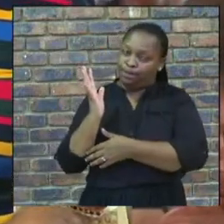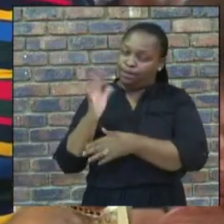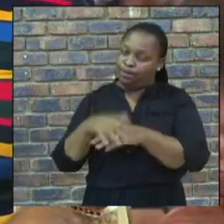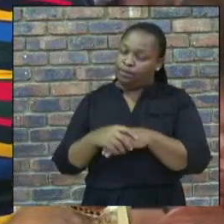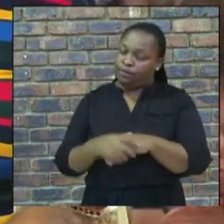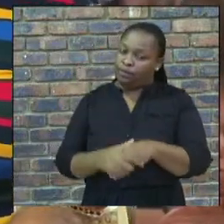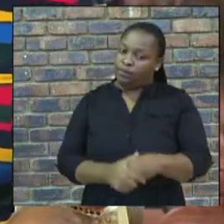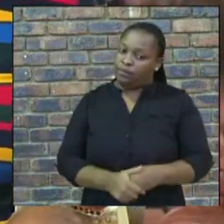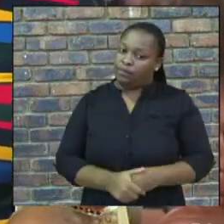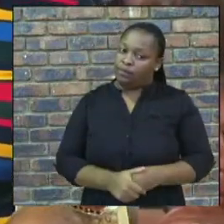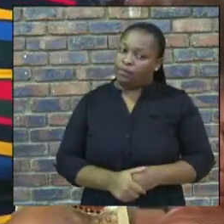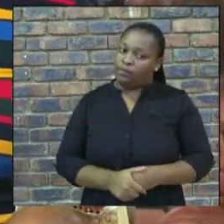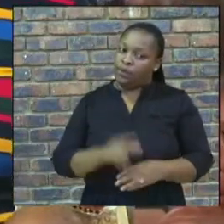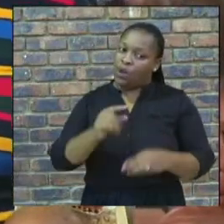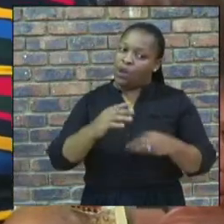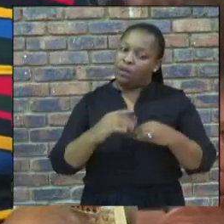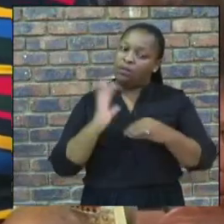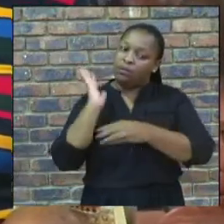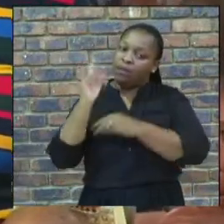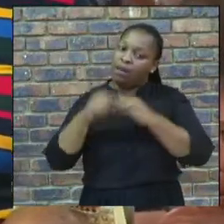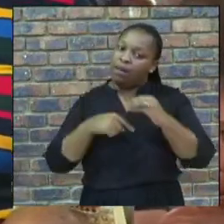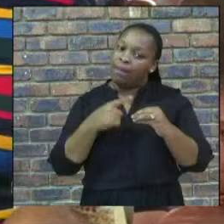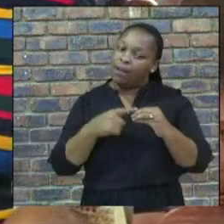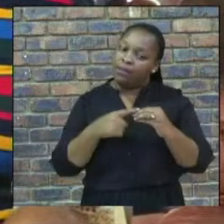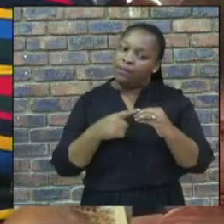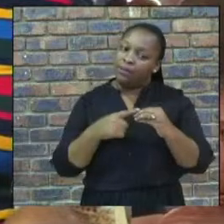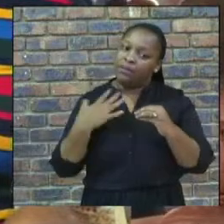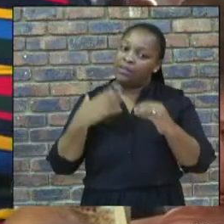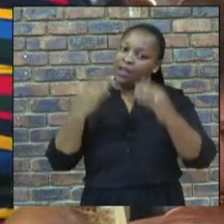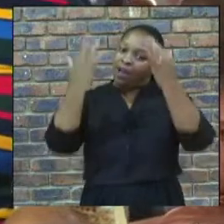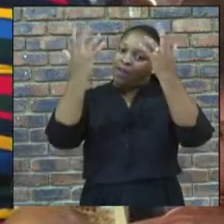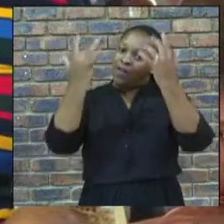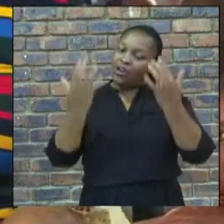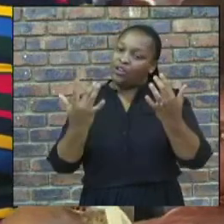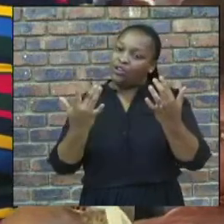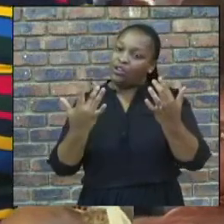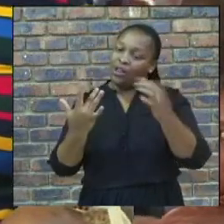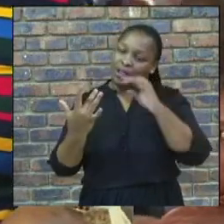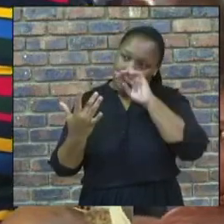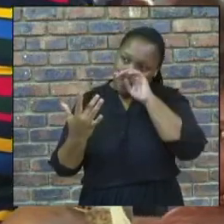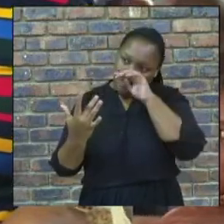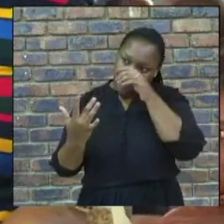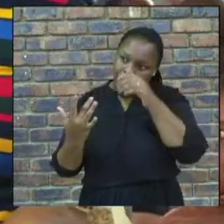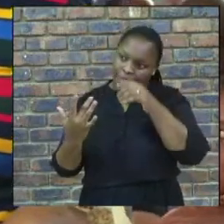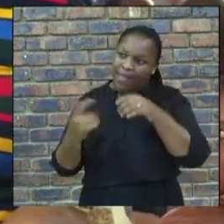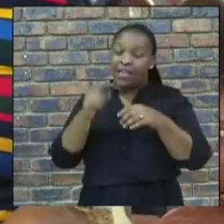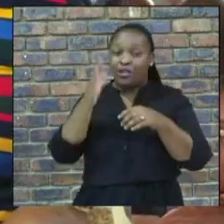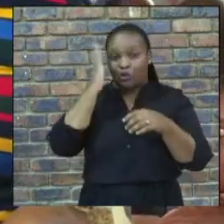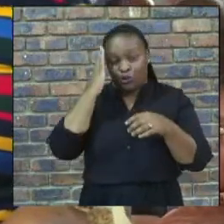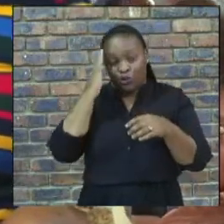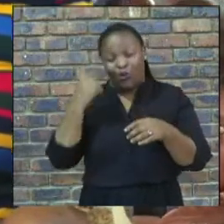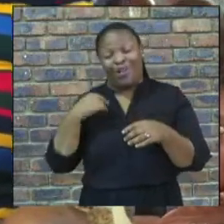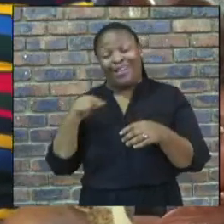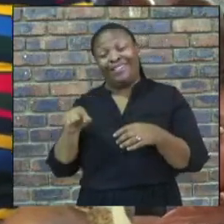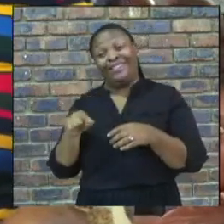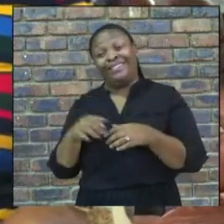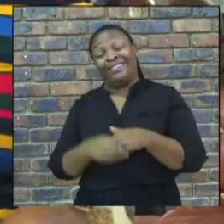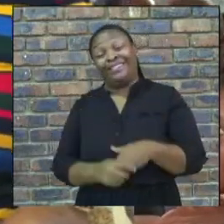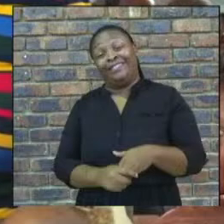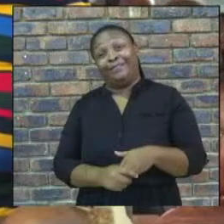We spoke about the financial guarantee. As we know for a fact